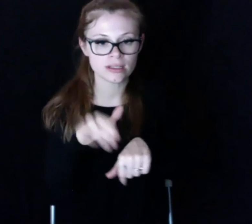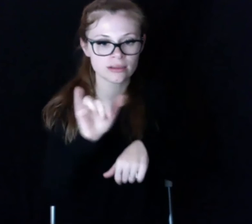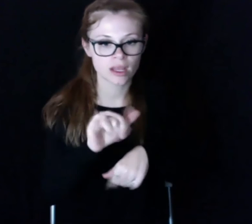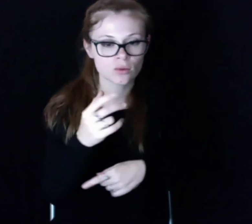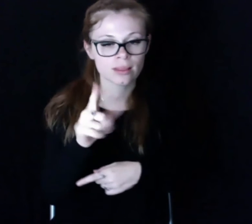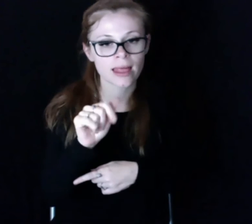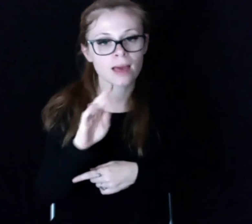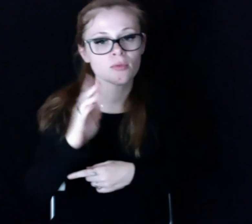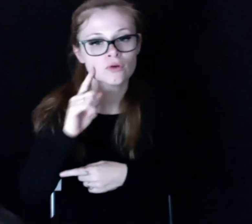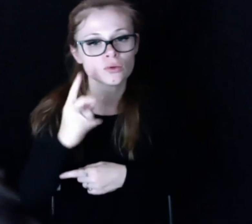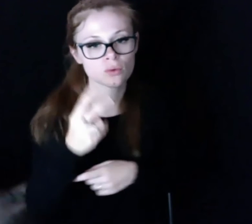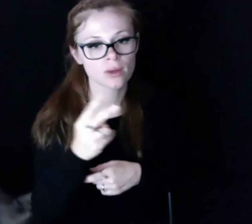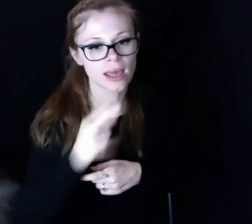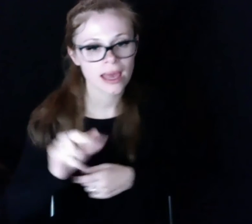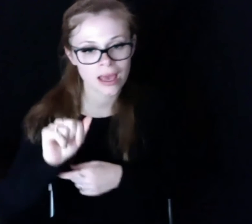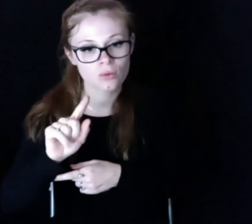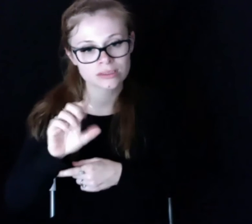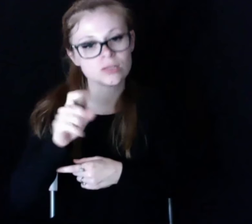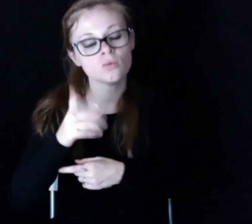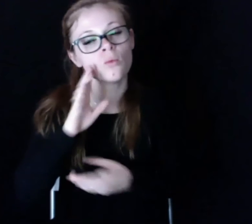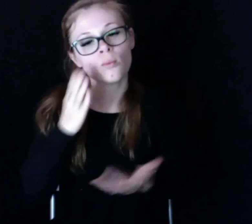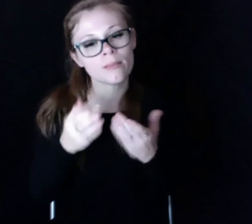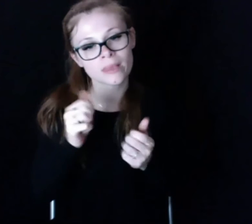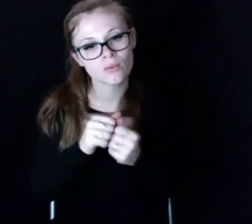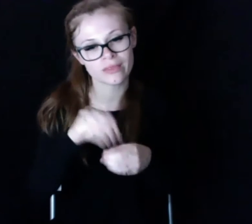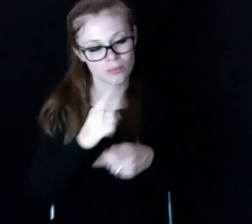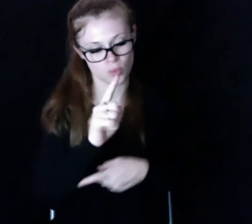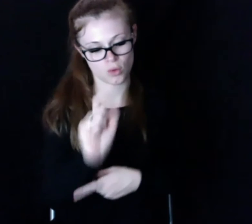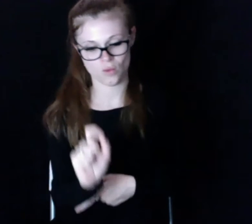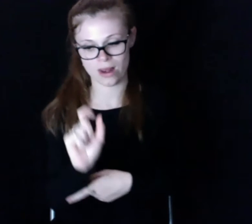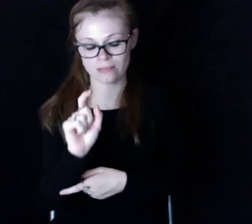A1Cs, you would probably be within 0.1 of one another.